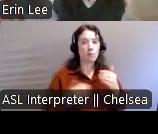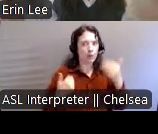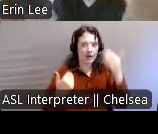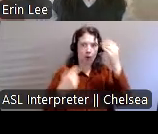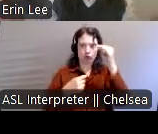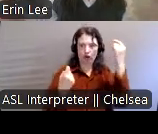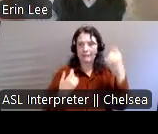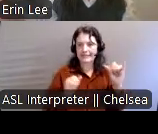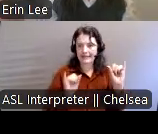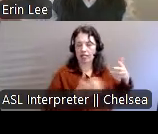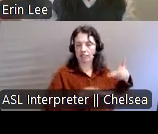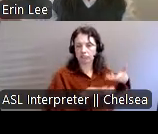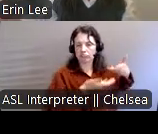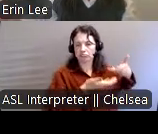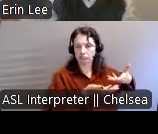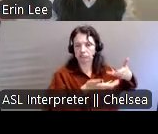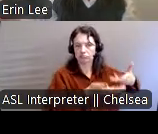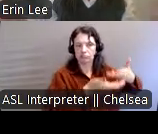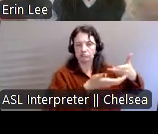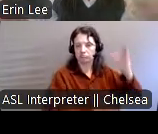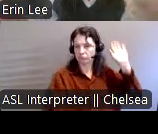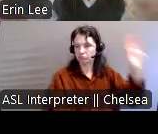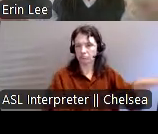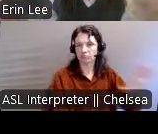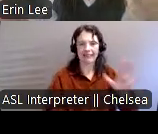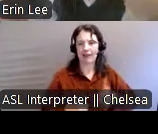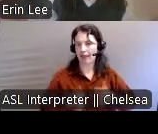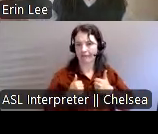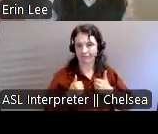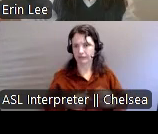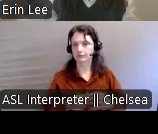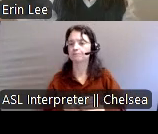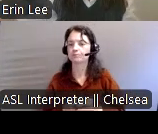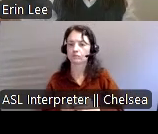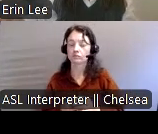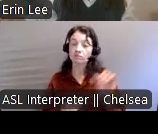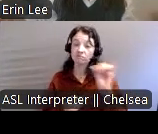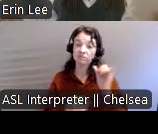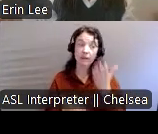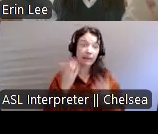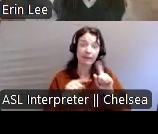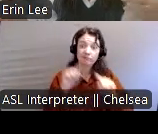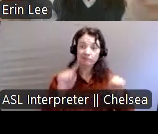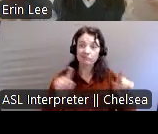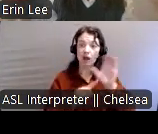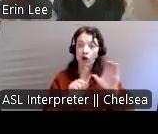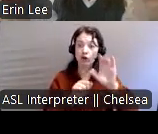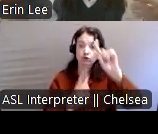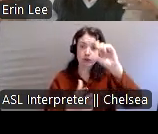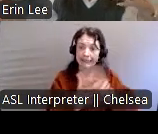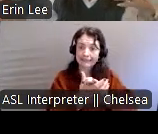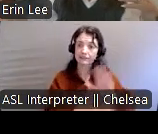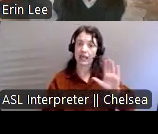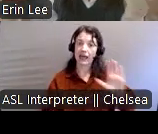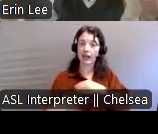trauma over the lifespan of their existence. Cultural beliefs and traditions. We need to consider the